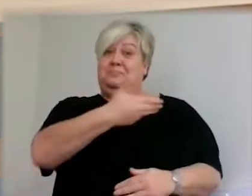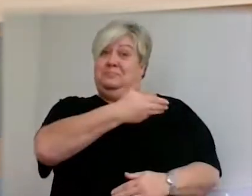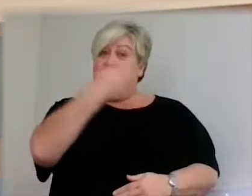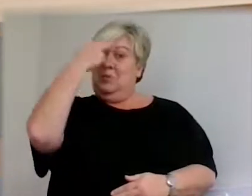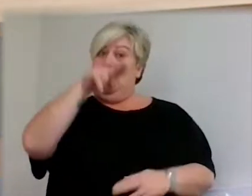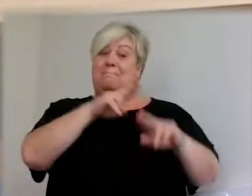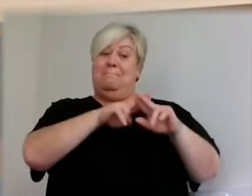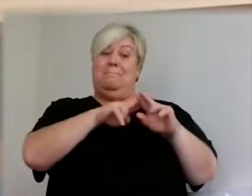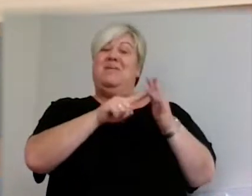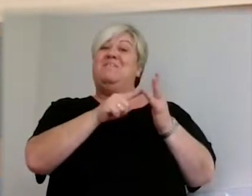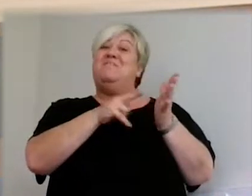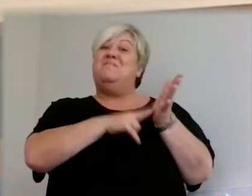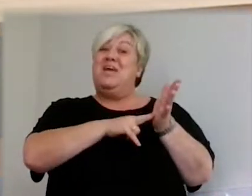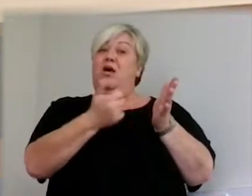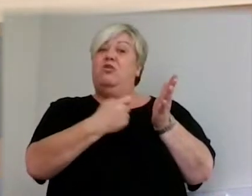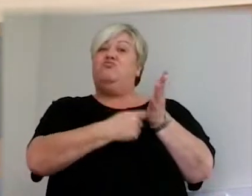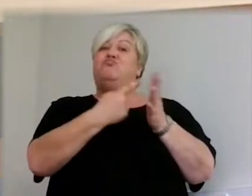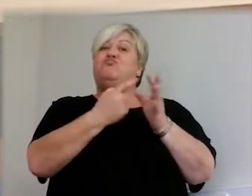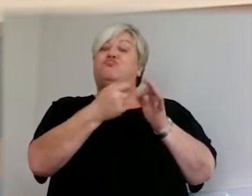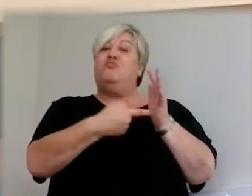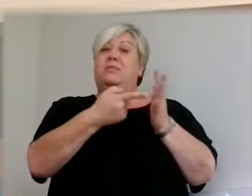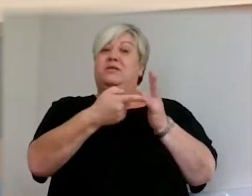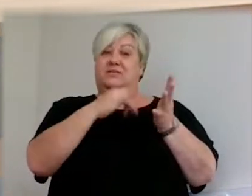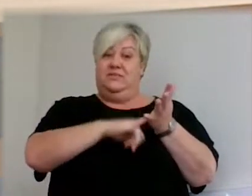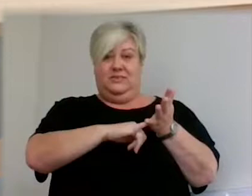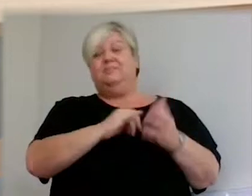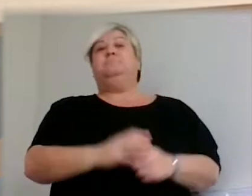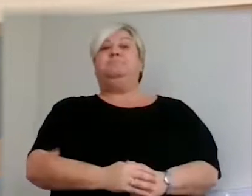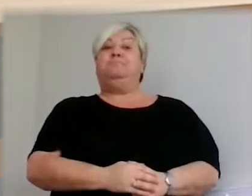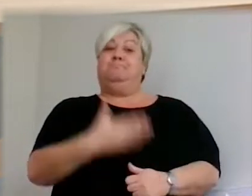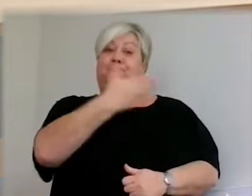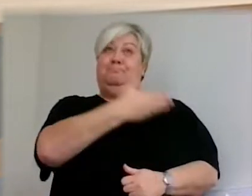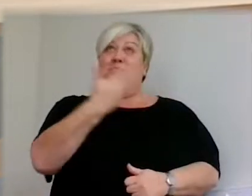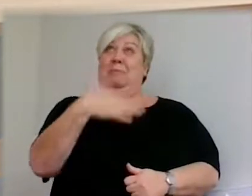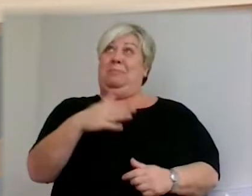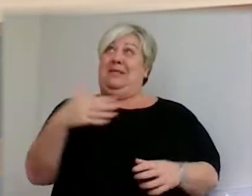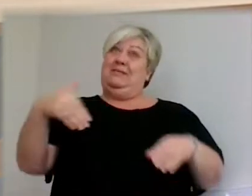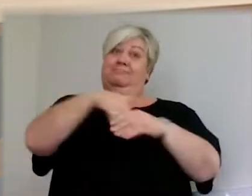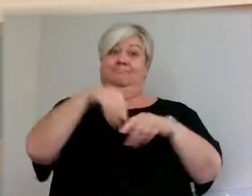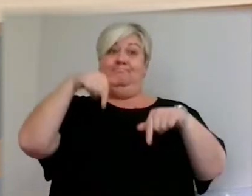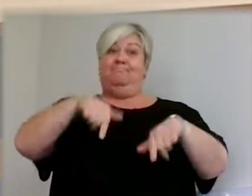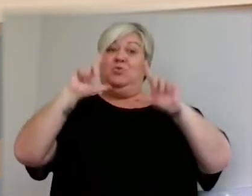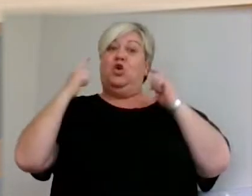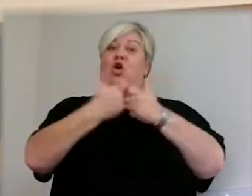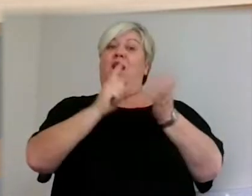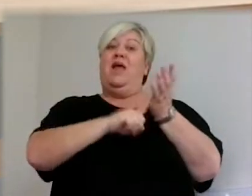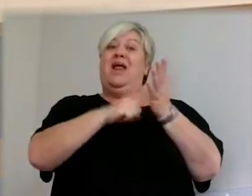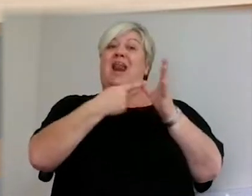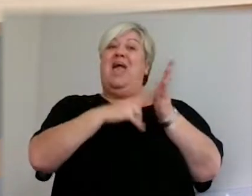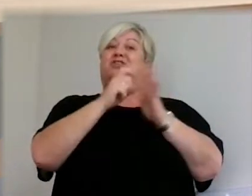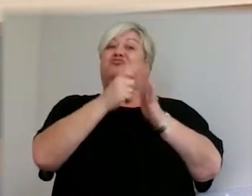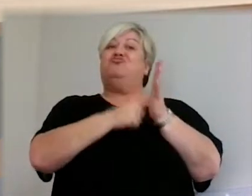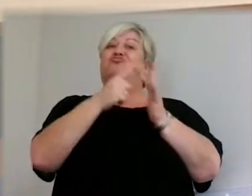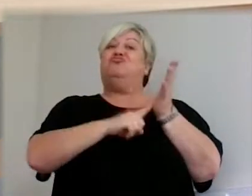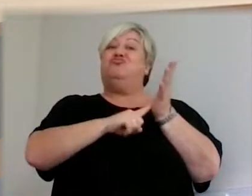Hi, my name is Fion Roberts and I'm currently a student here in Coleg Llandrillo and I have been for the past 5-6 years or